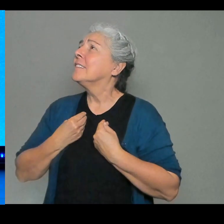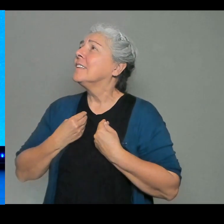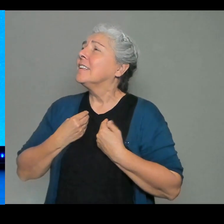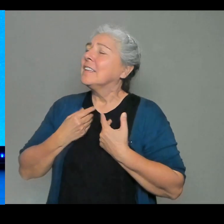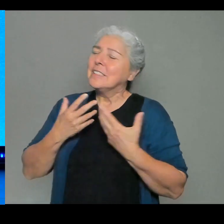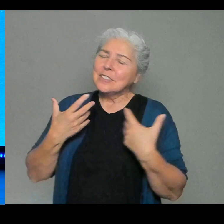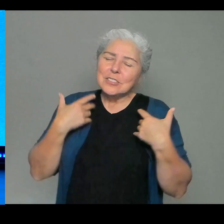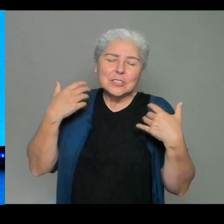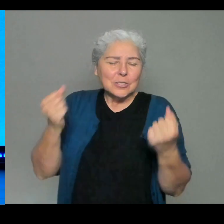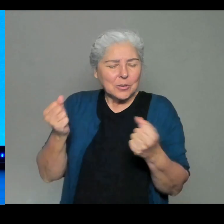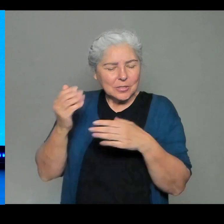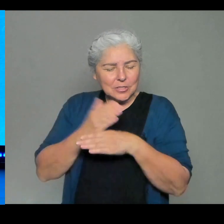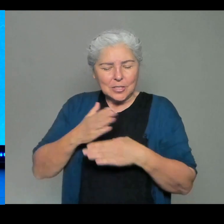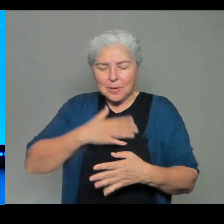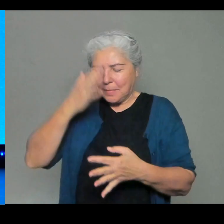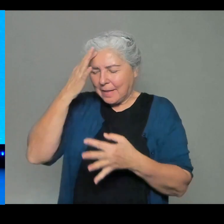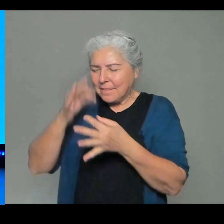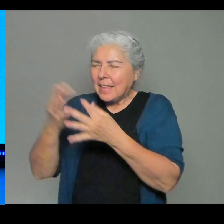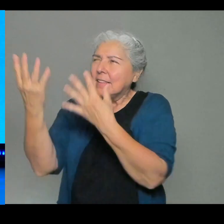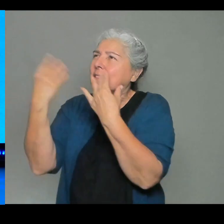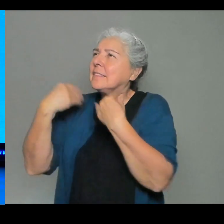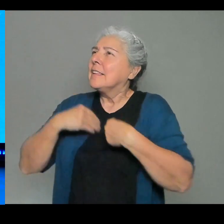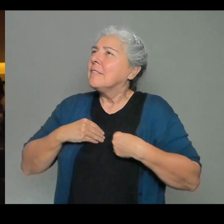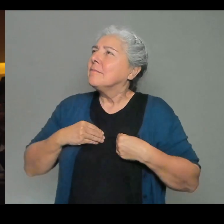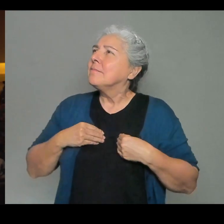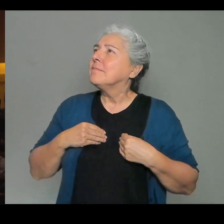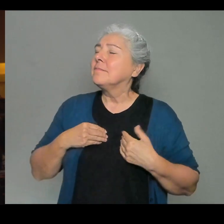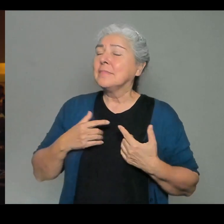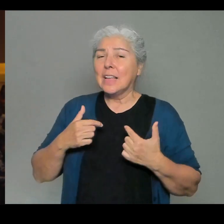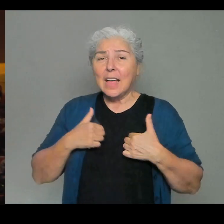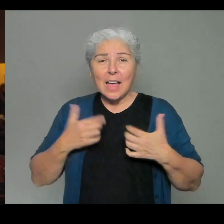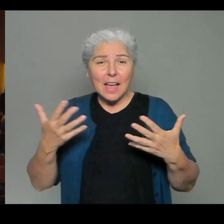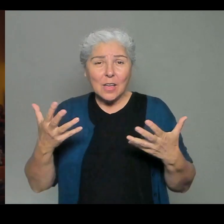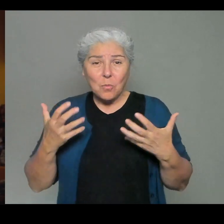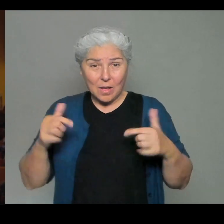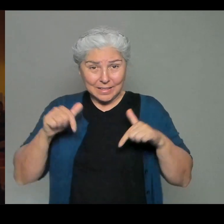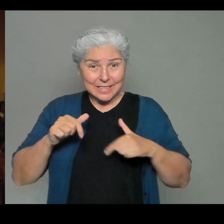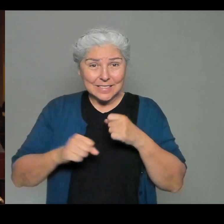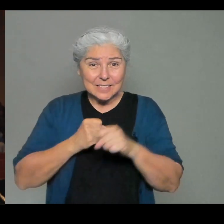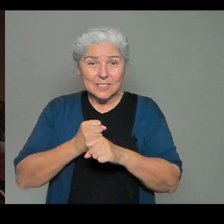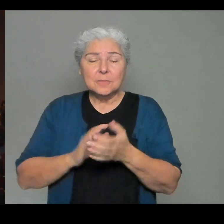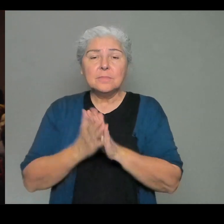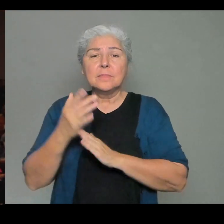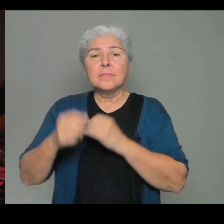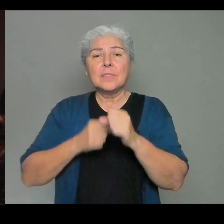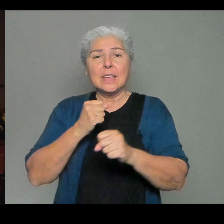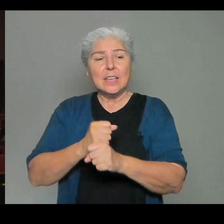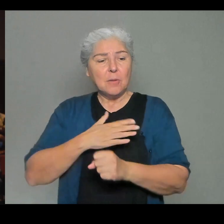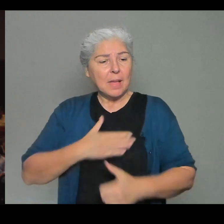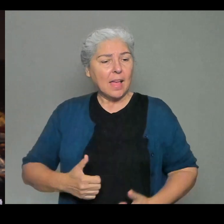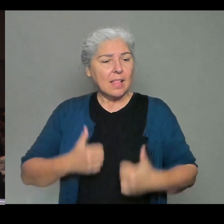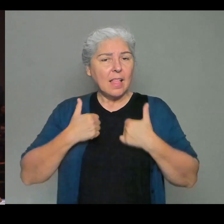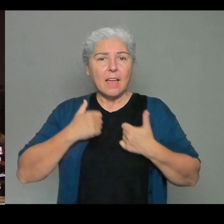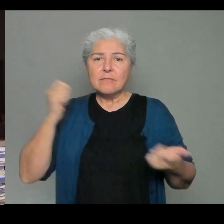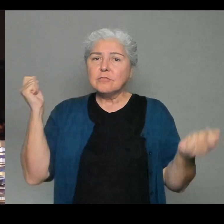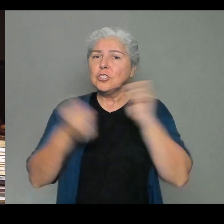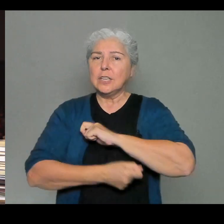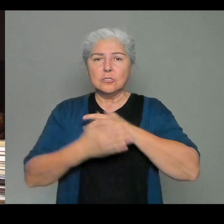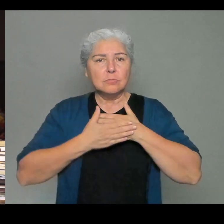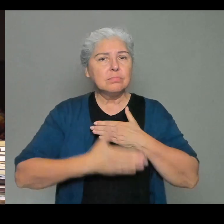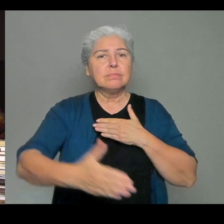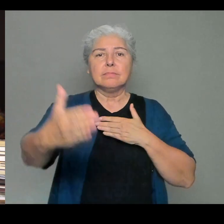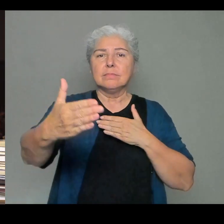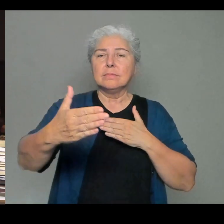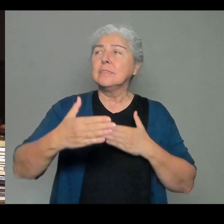pray. Fill me with the courage to share my faith. I want this year to be the year it changed